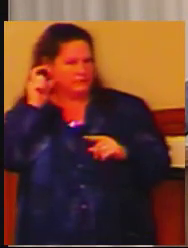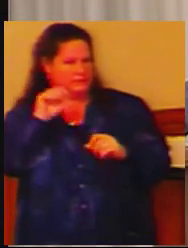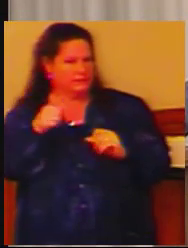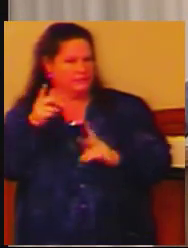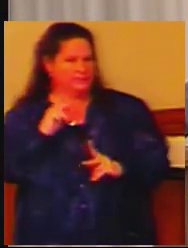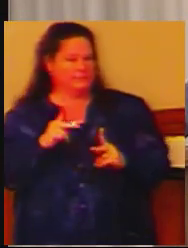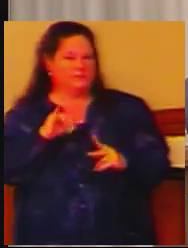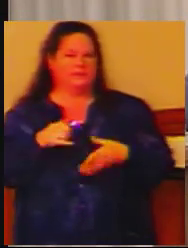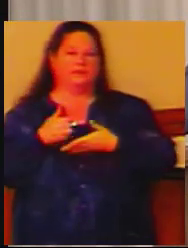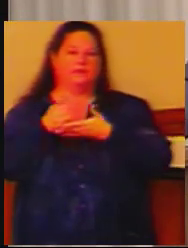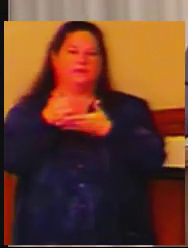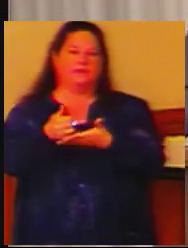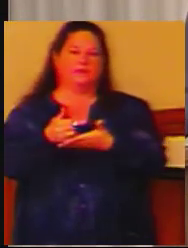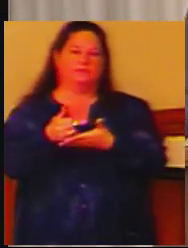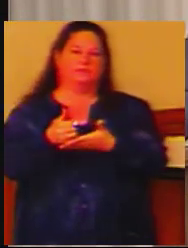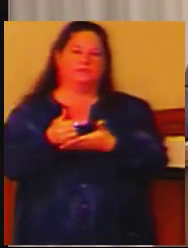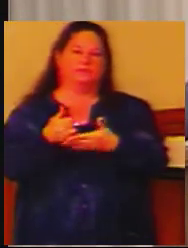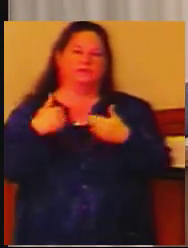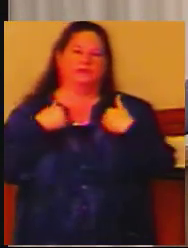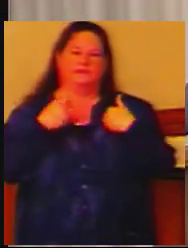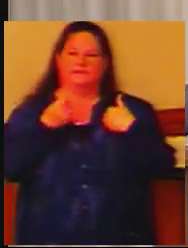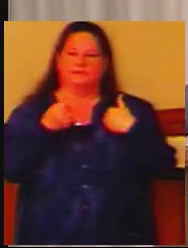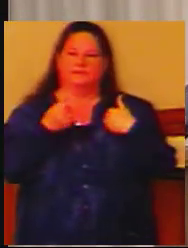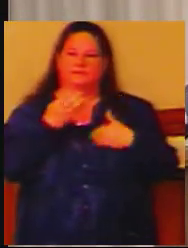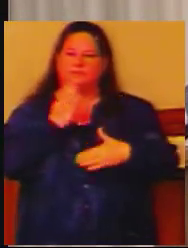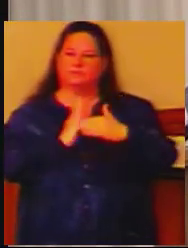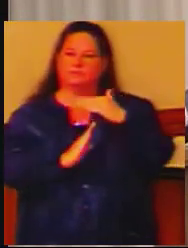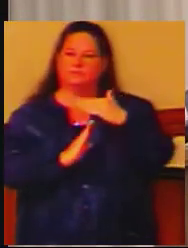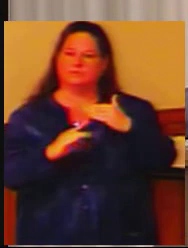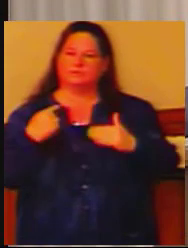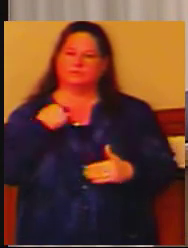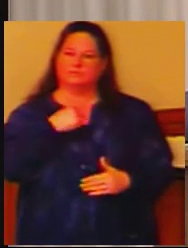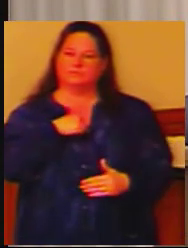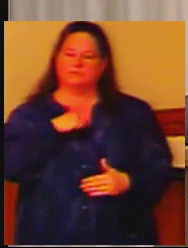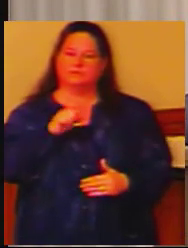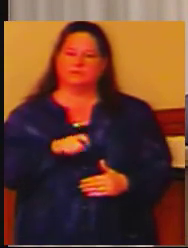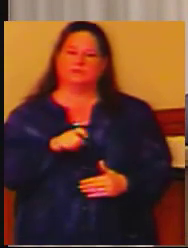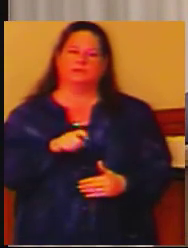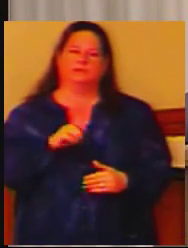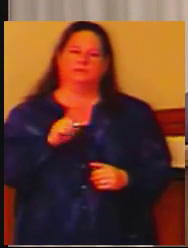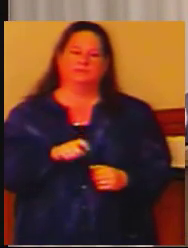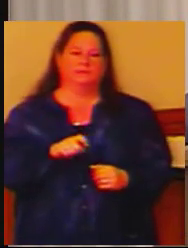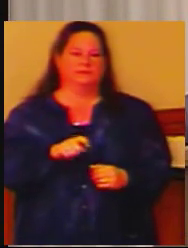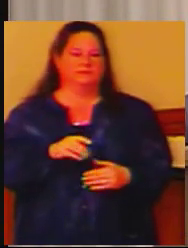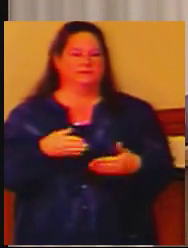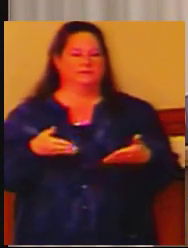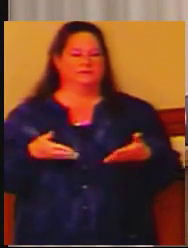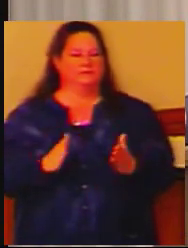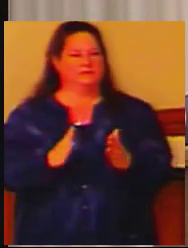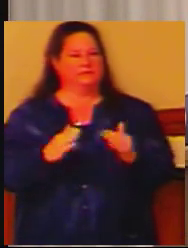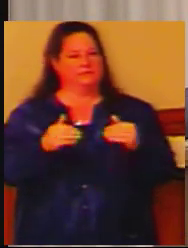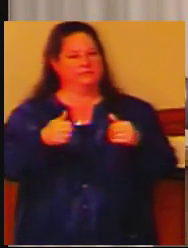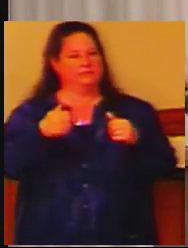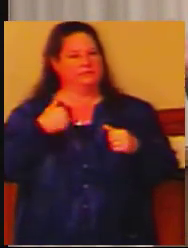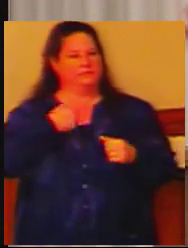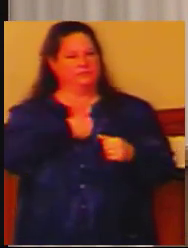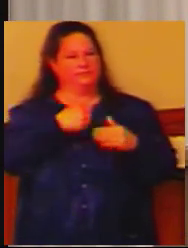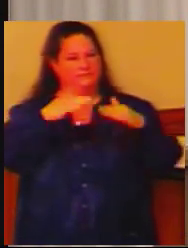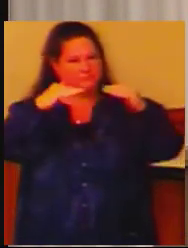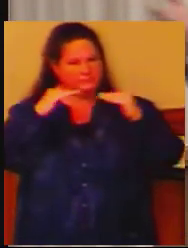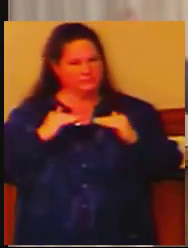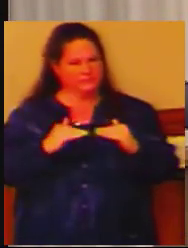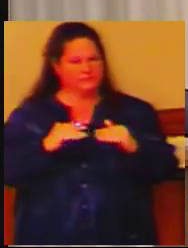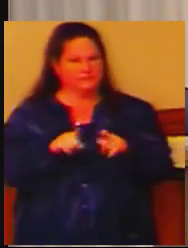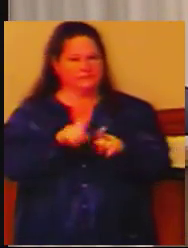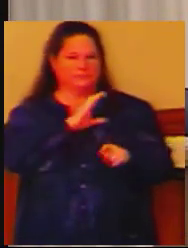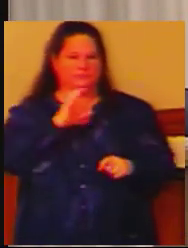you gives you that little bit of humility that we're looking for. We must be able to lower ourselves, of course, as Christ